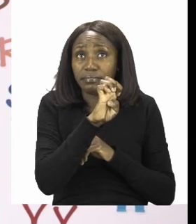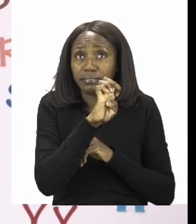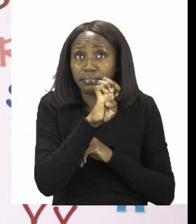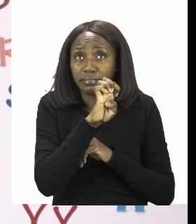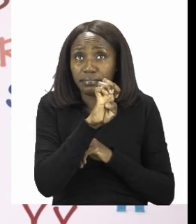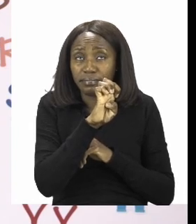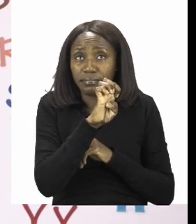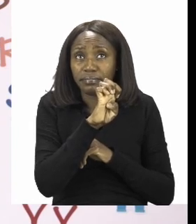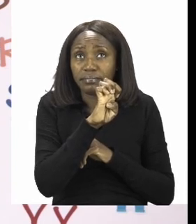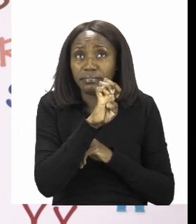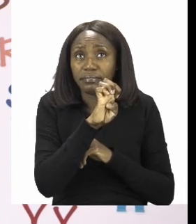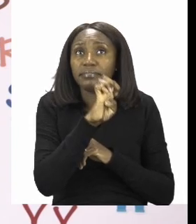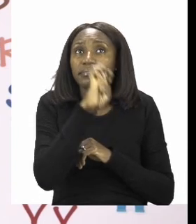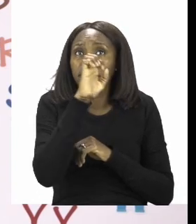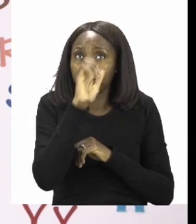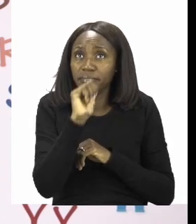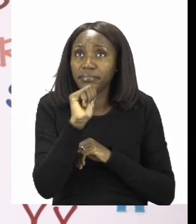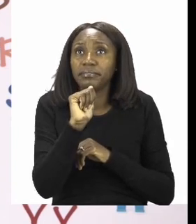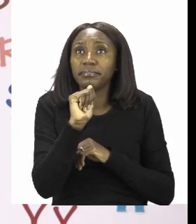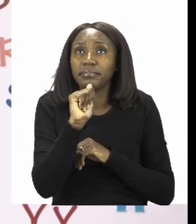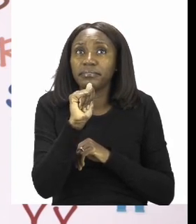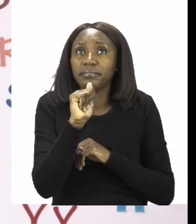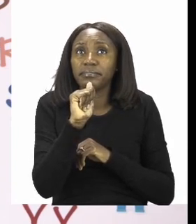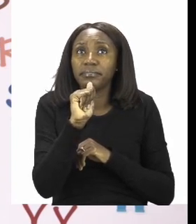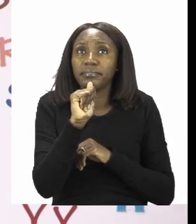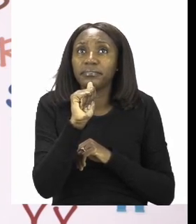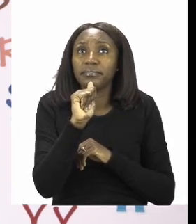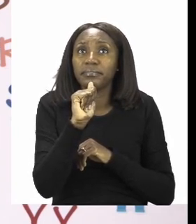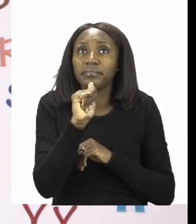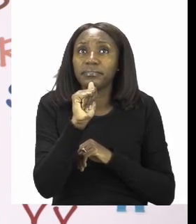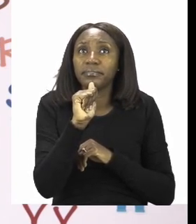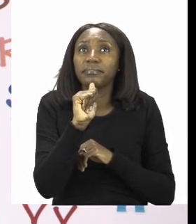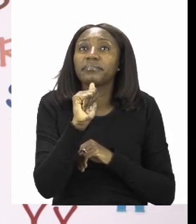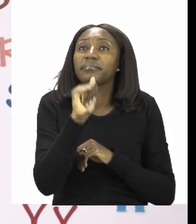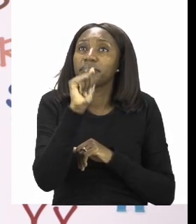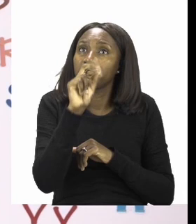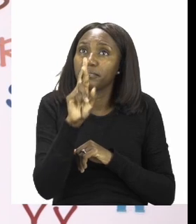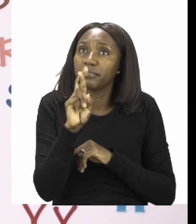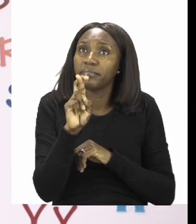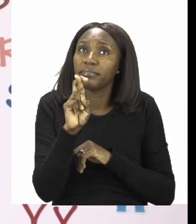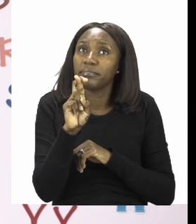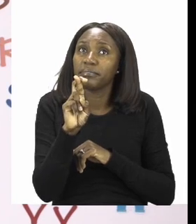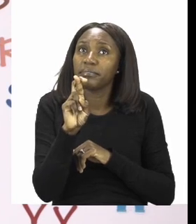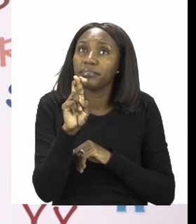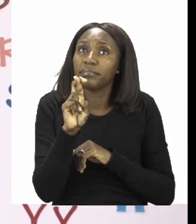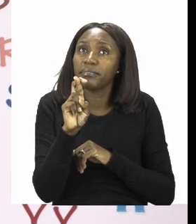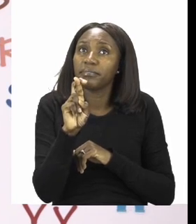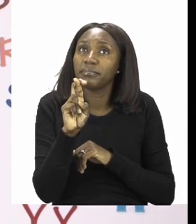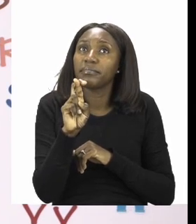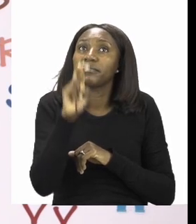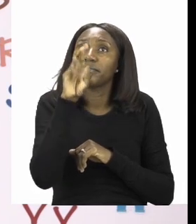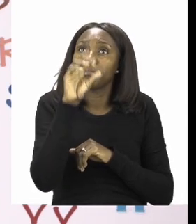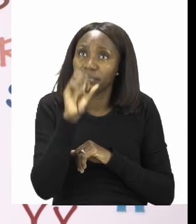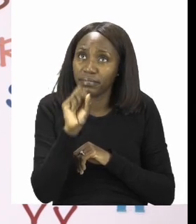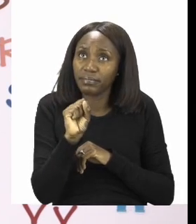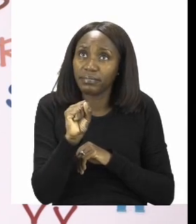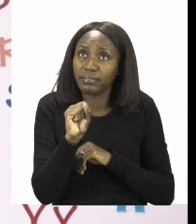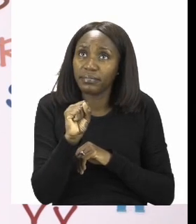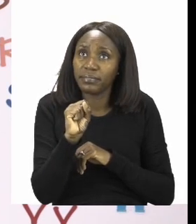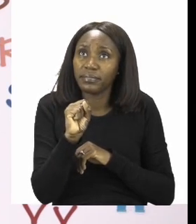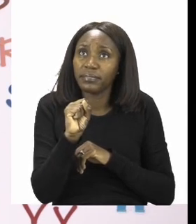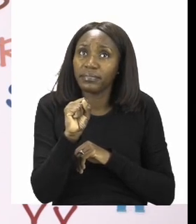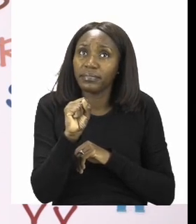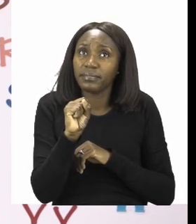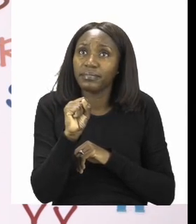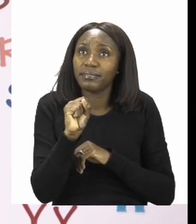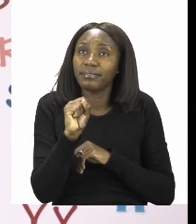letter, and then my second letter. The third letter is also matching, and so is the